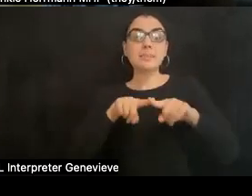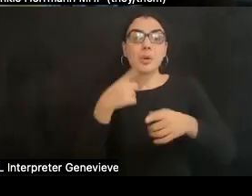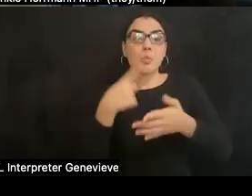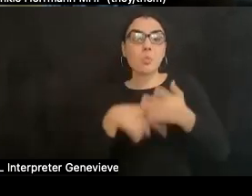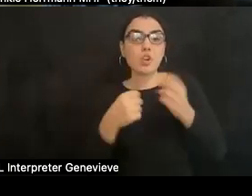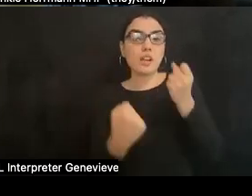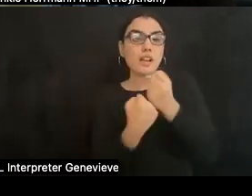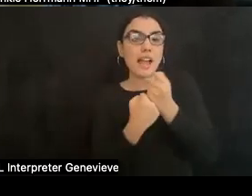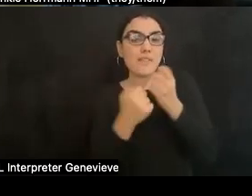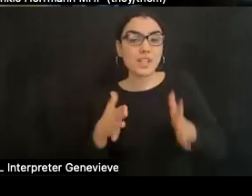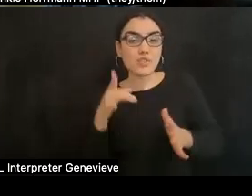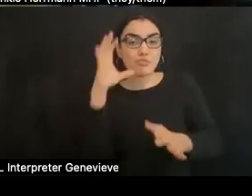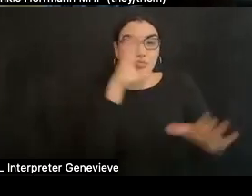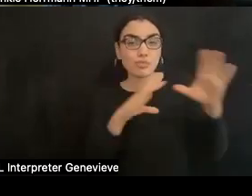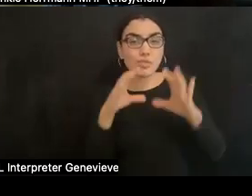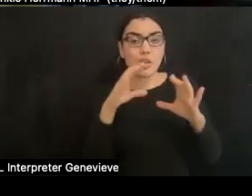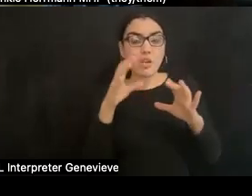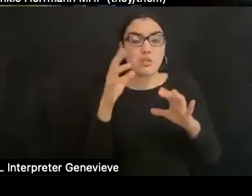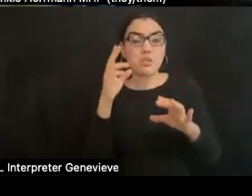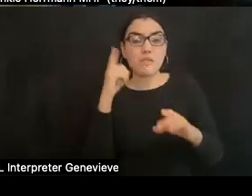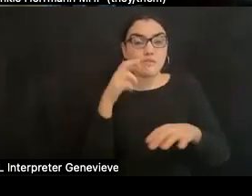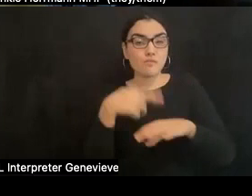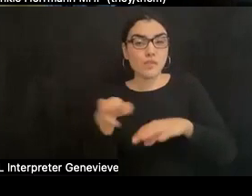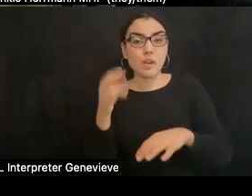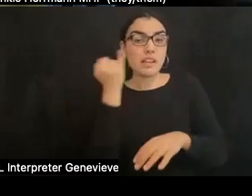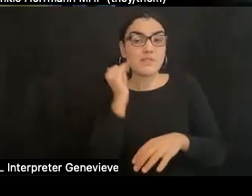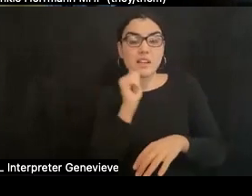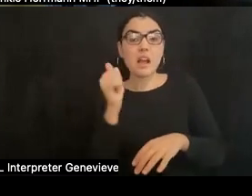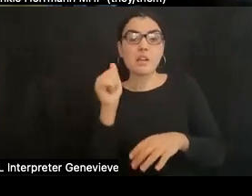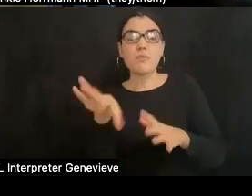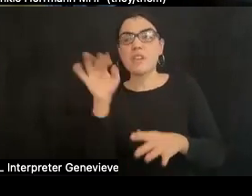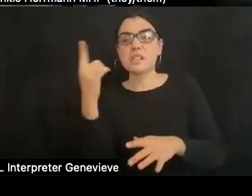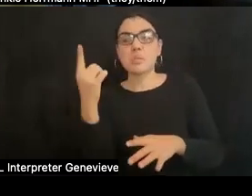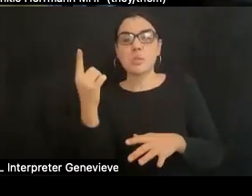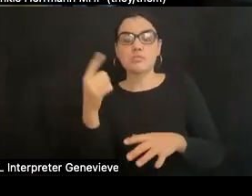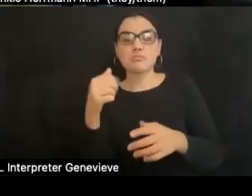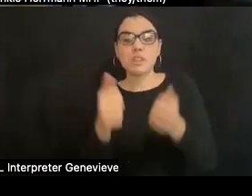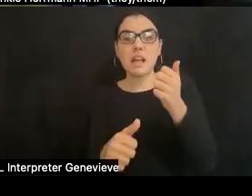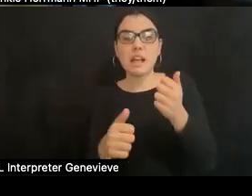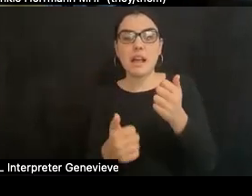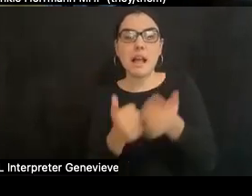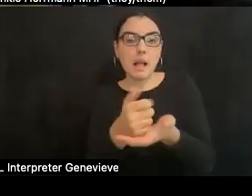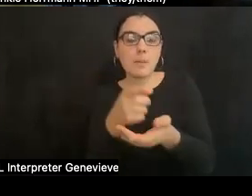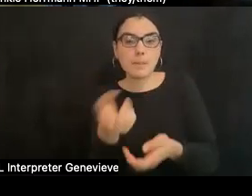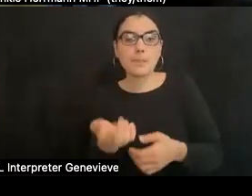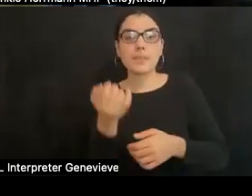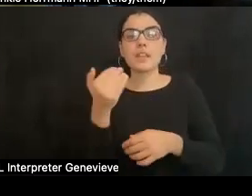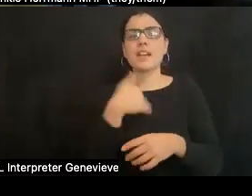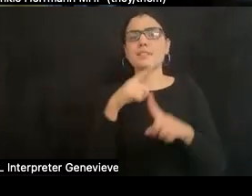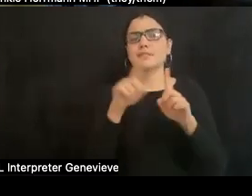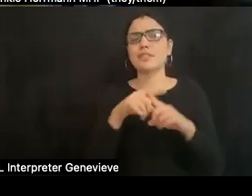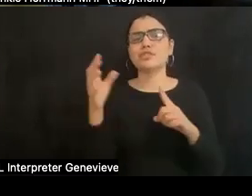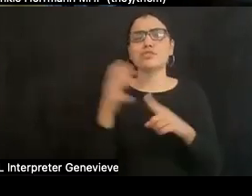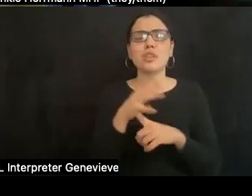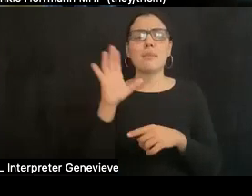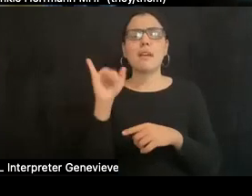you're looking for, we'll give you a referral if we're not somebody who can assist you. Because there's other organizations, there's CHAMP, there's ICANN, there's NILAG, there's a lot of